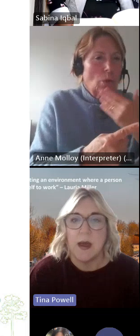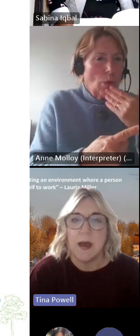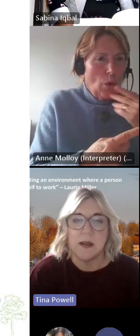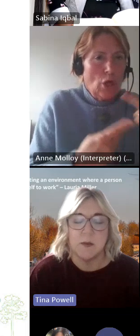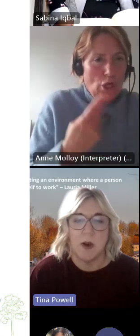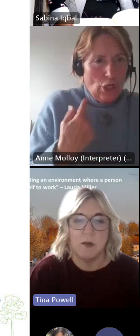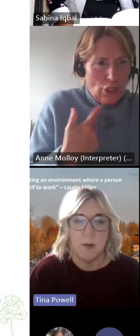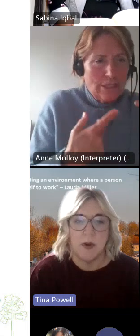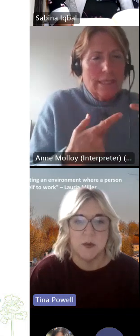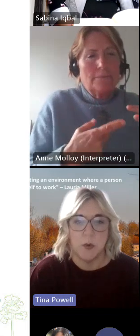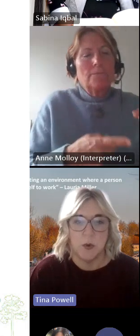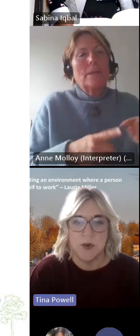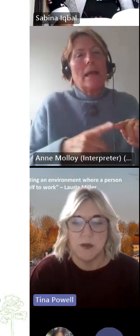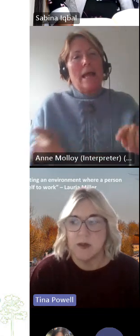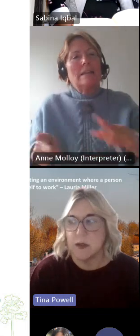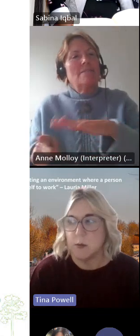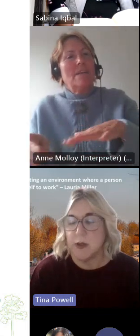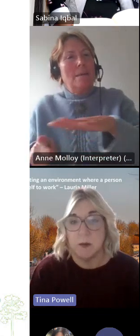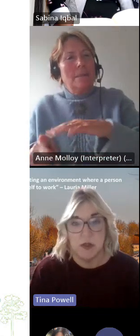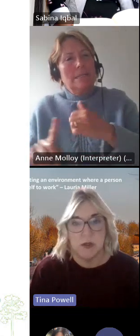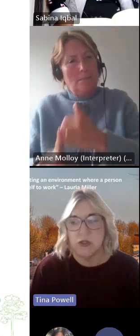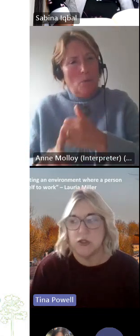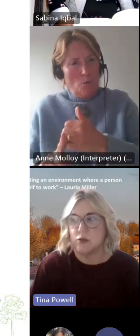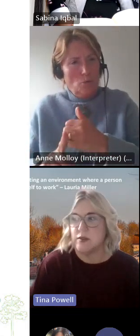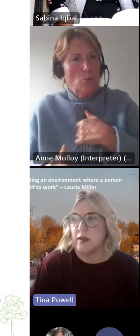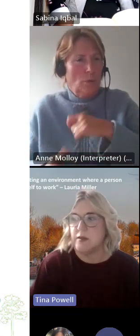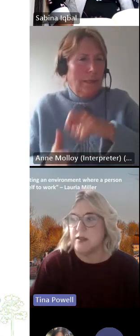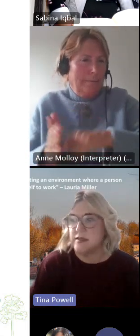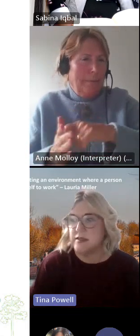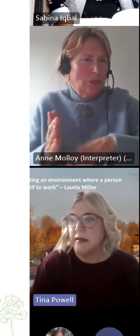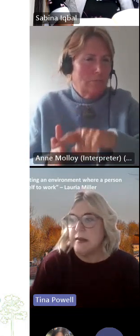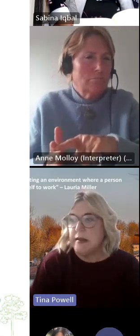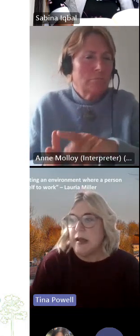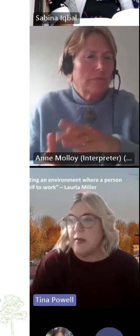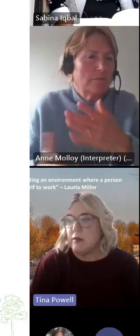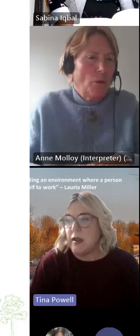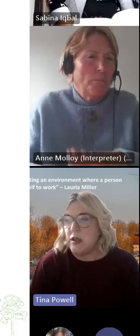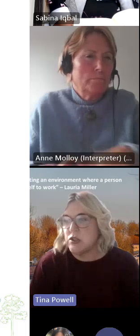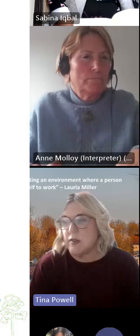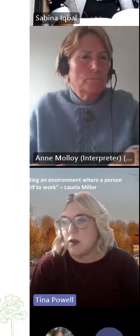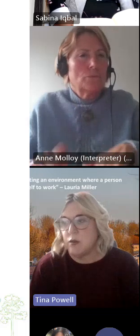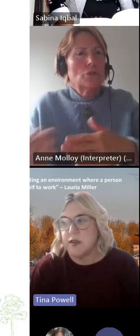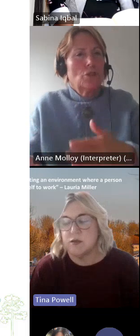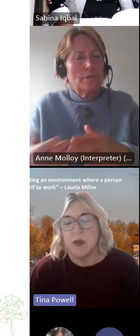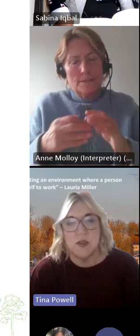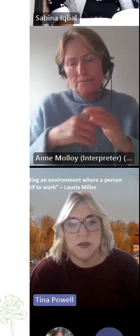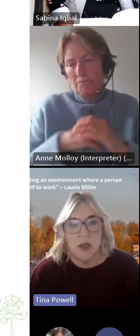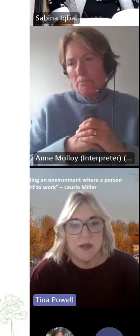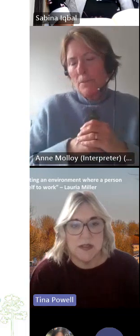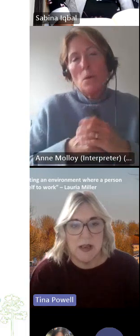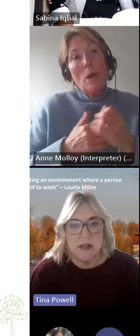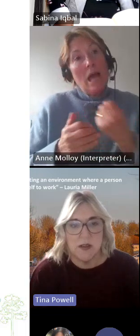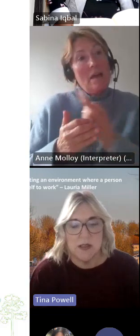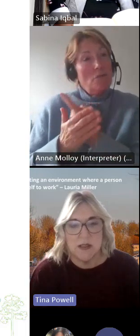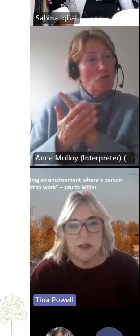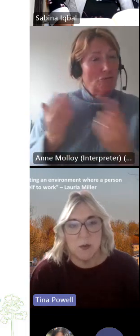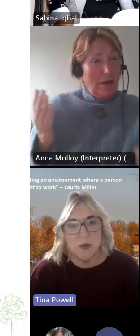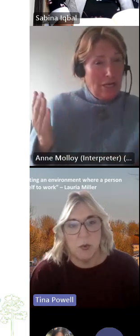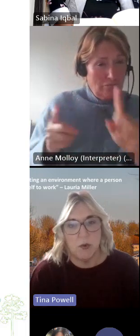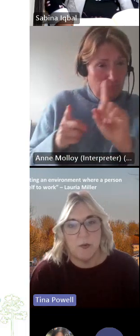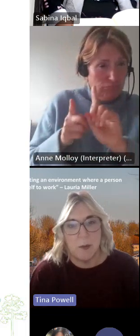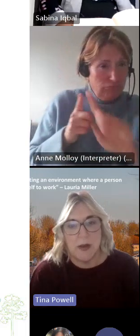health and our family support service, who we commission in children's services. And they offer this range of services and